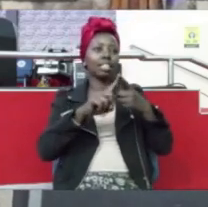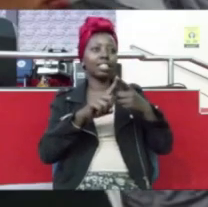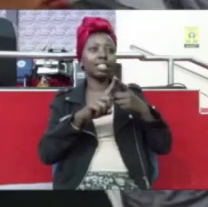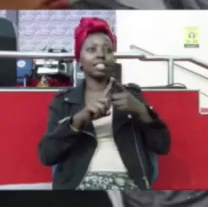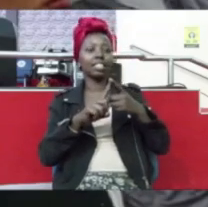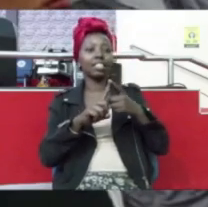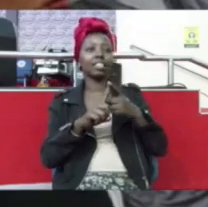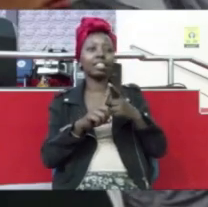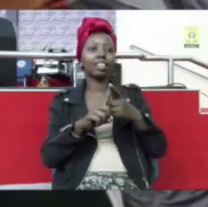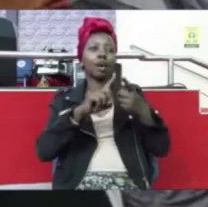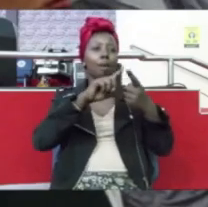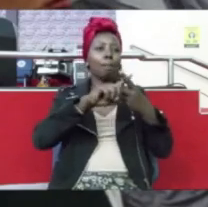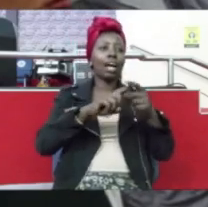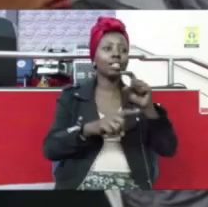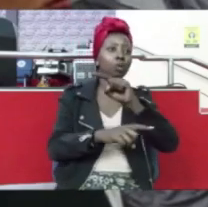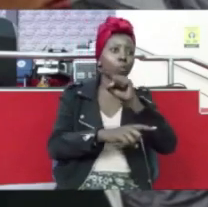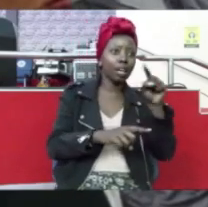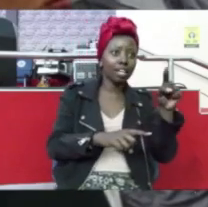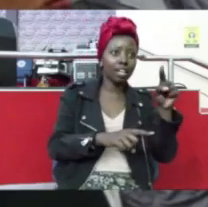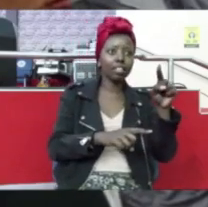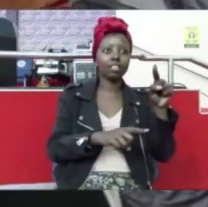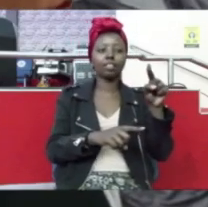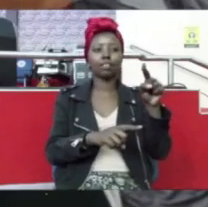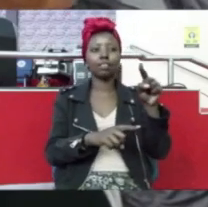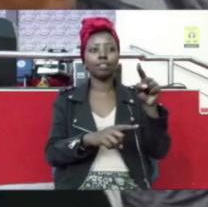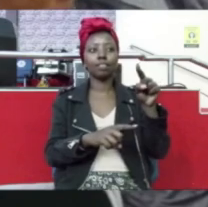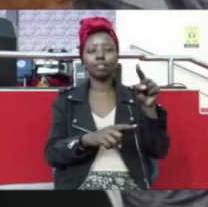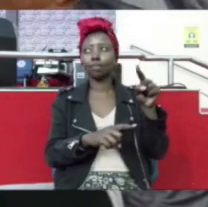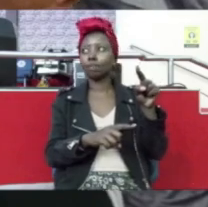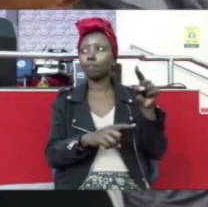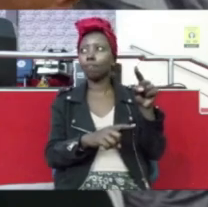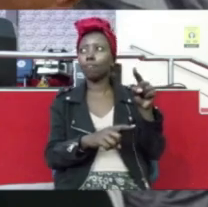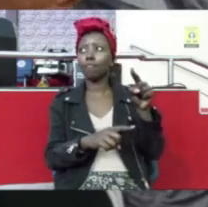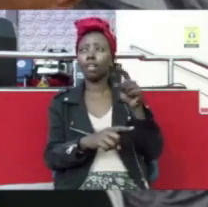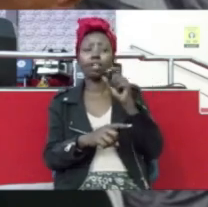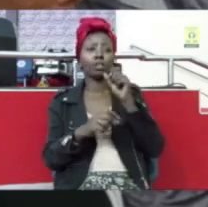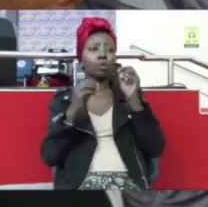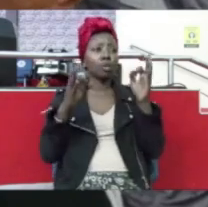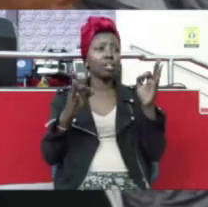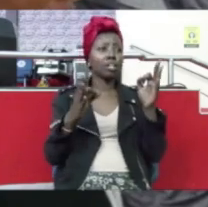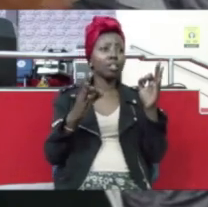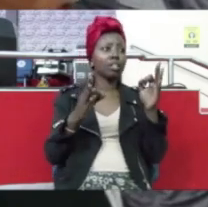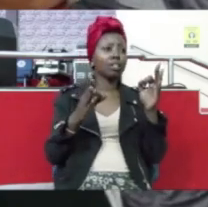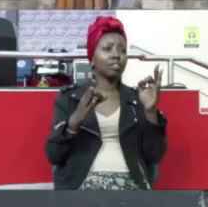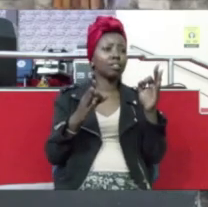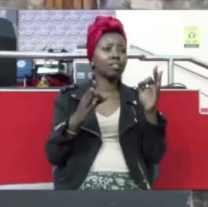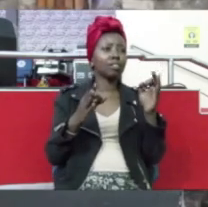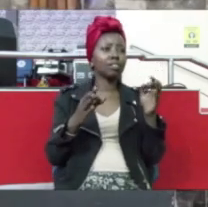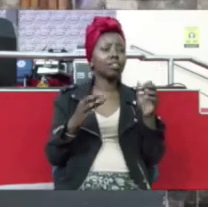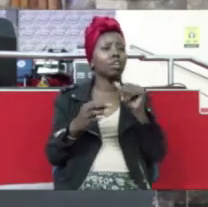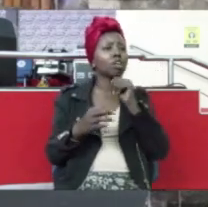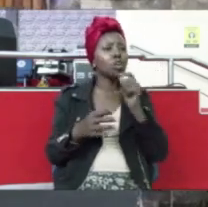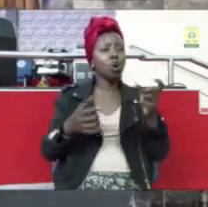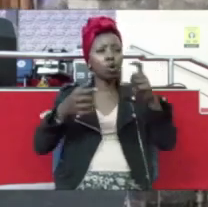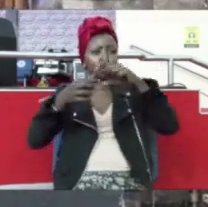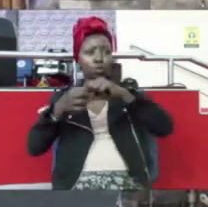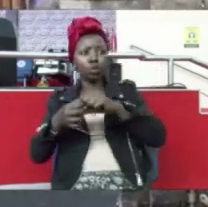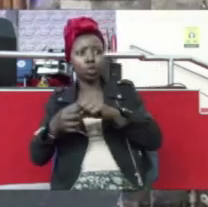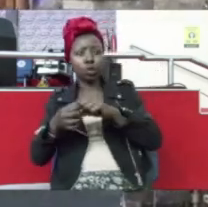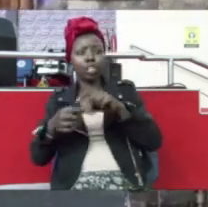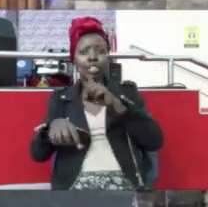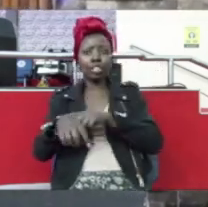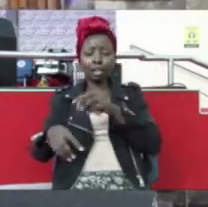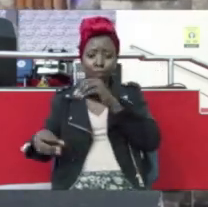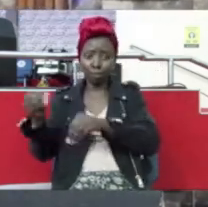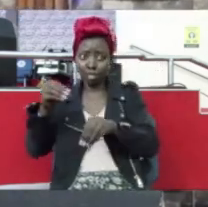ile kimo cha mviringo. And so if you do not plug into the principle of giving, kama